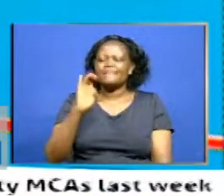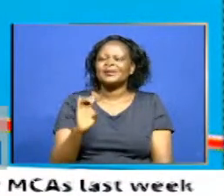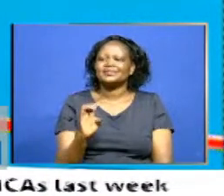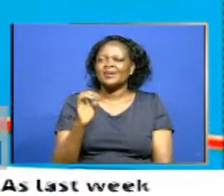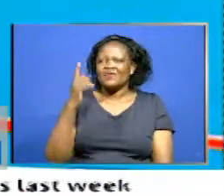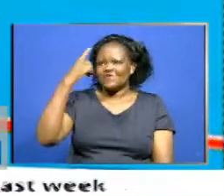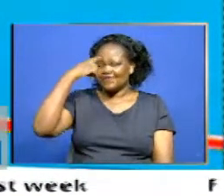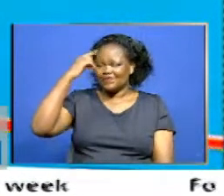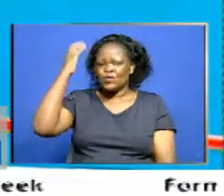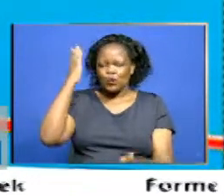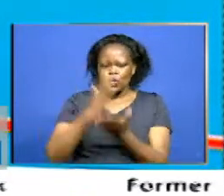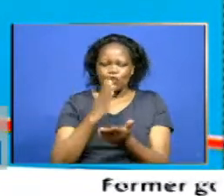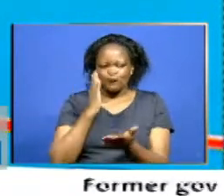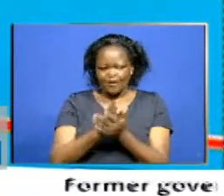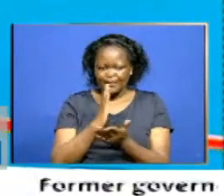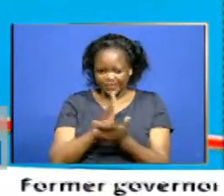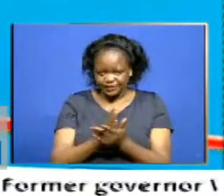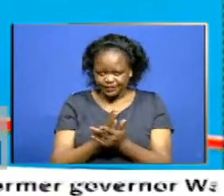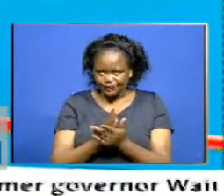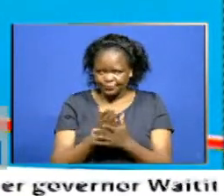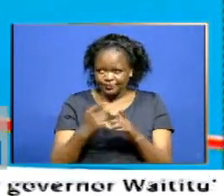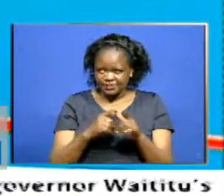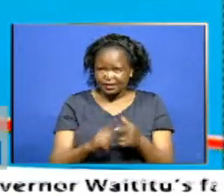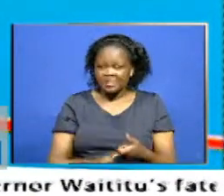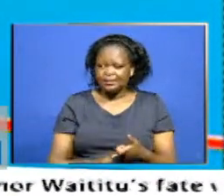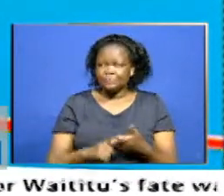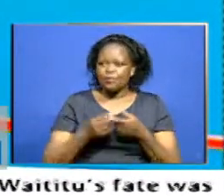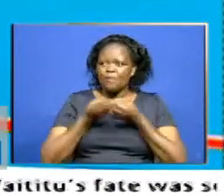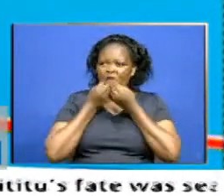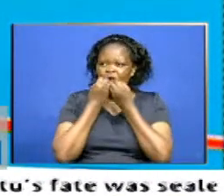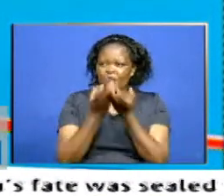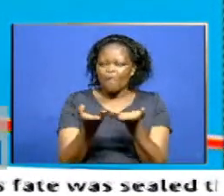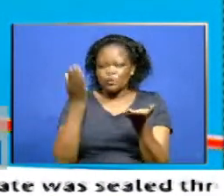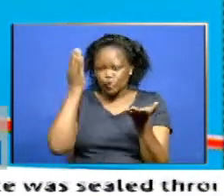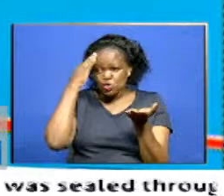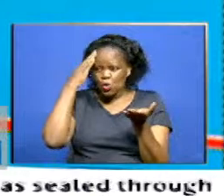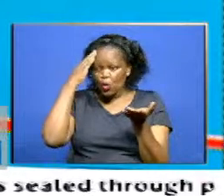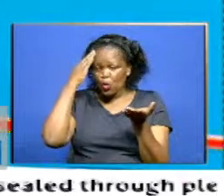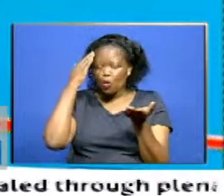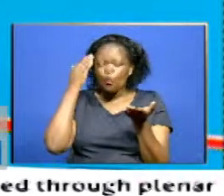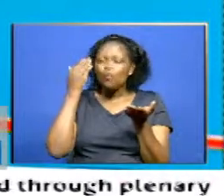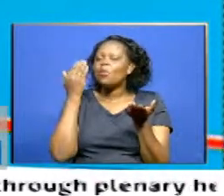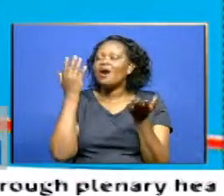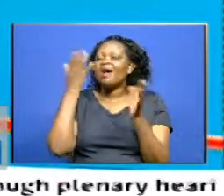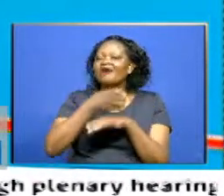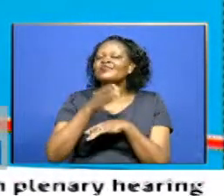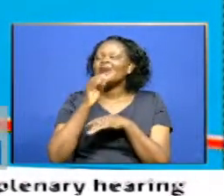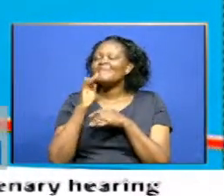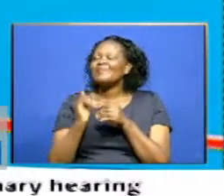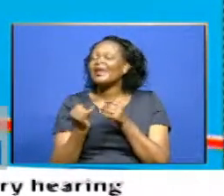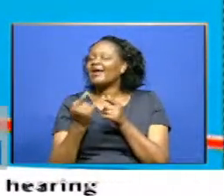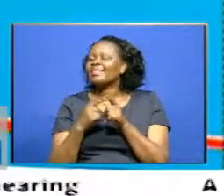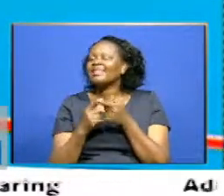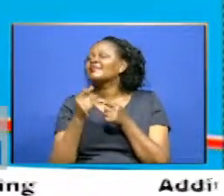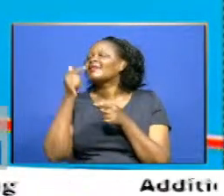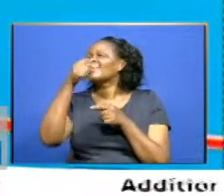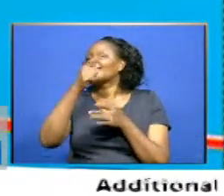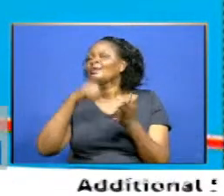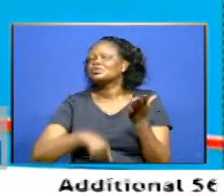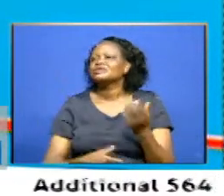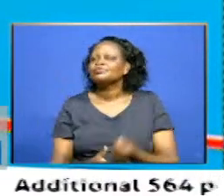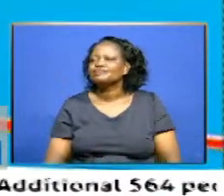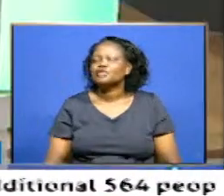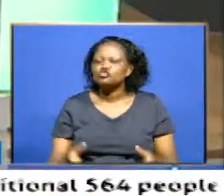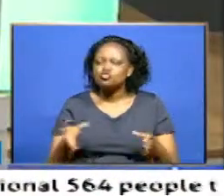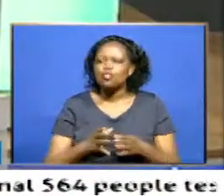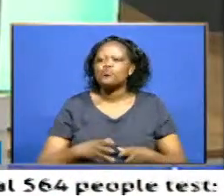for verification. And then we'll be guided to know where the country or where the BBI train moves from